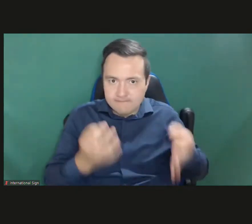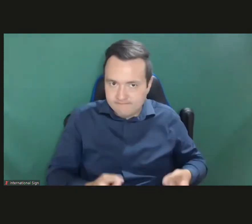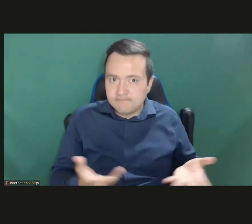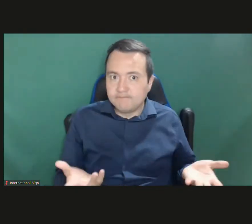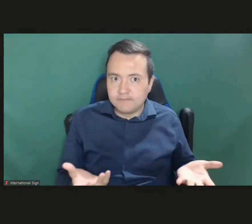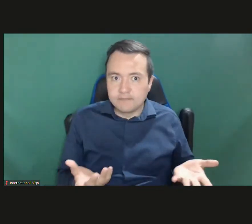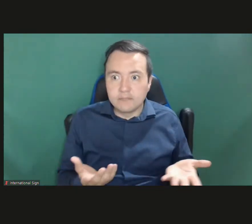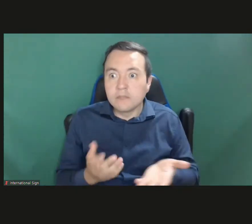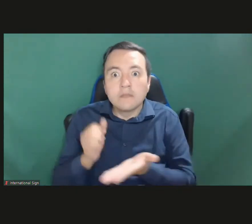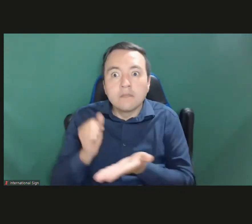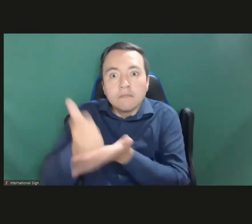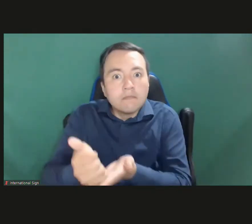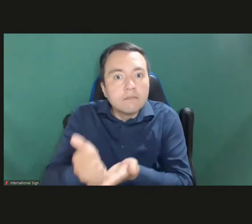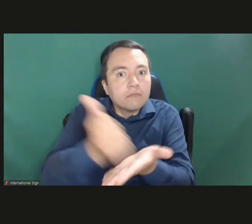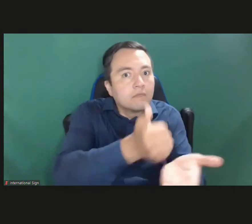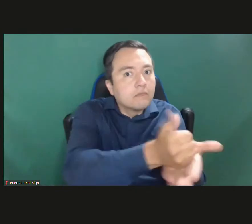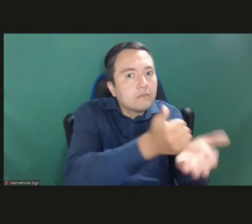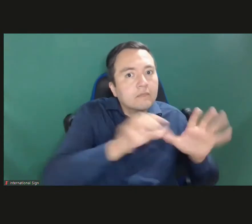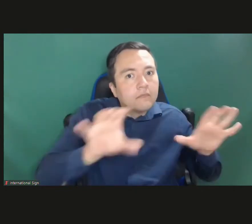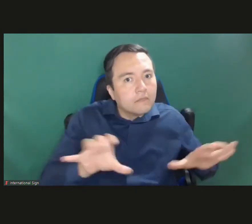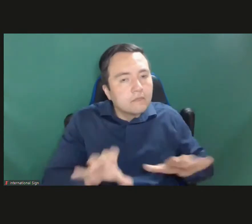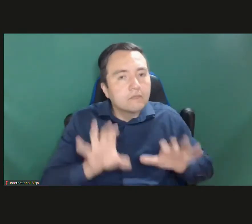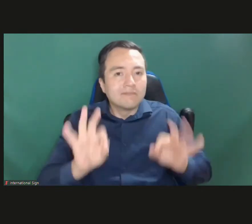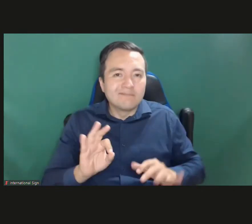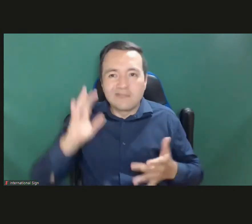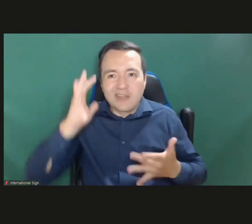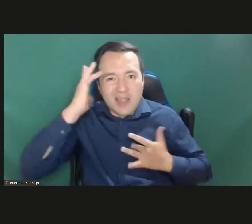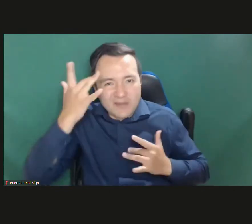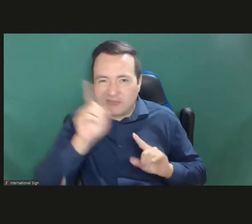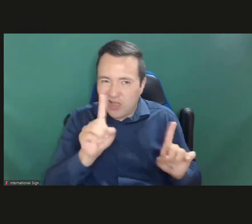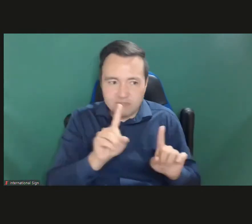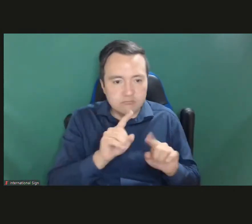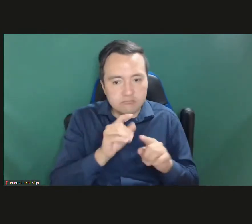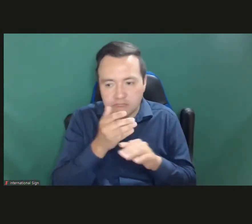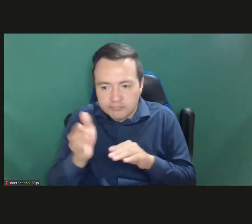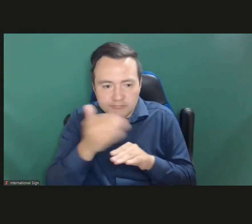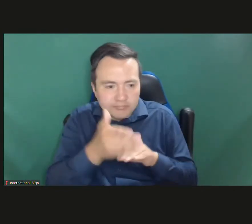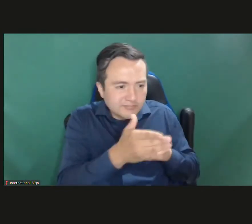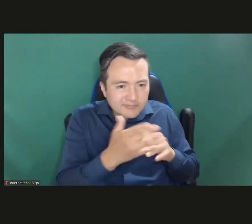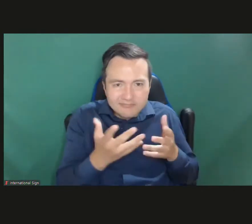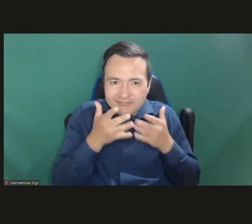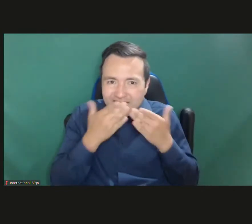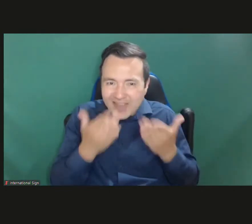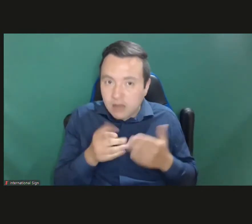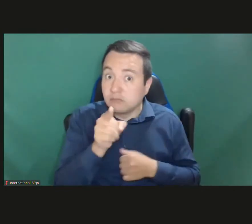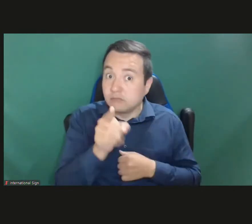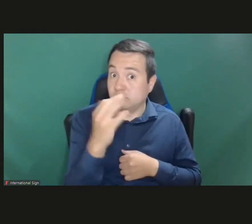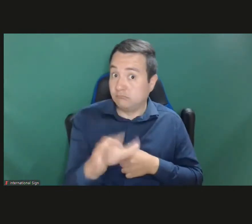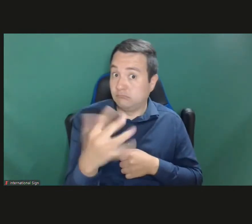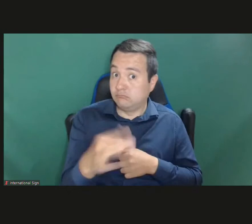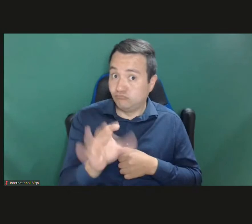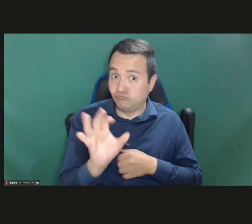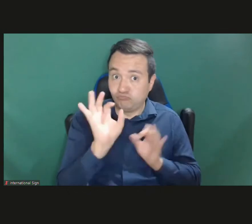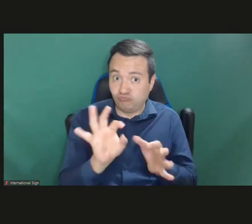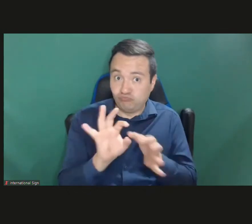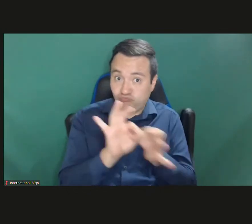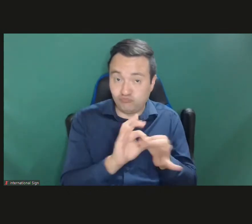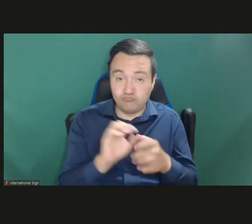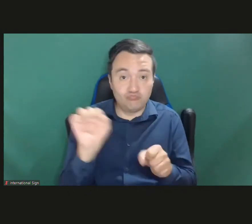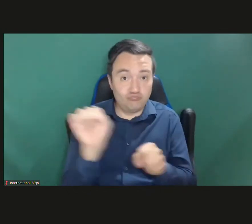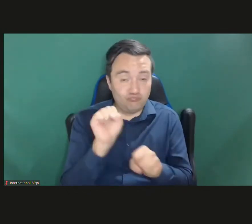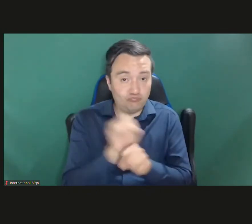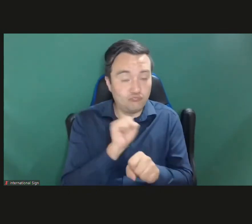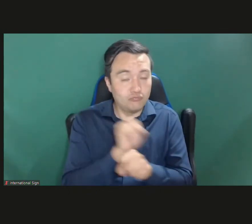us to accelerate and scale up the changes. Now, you reminded us in